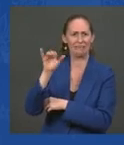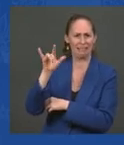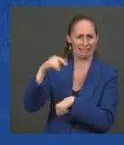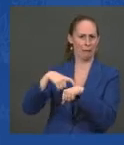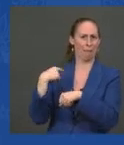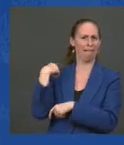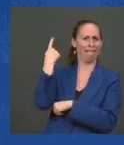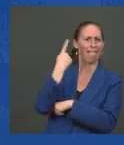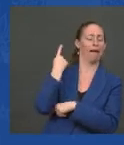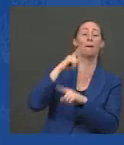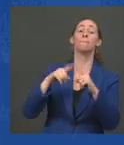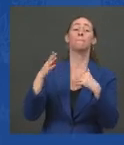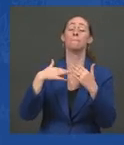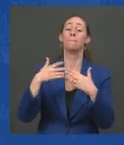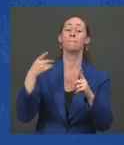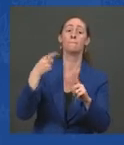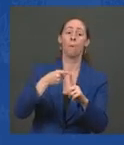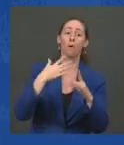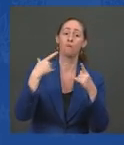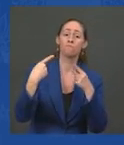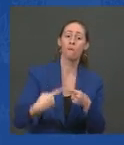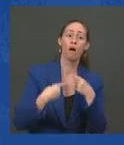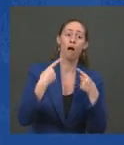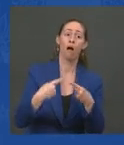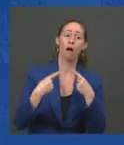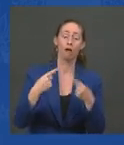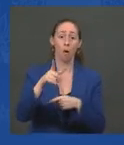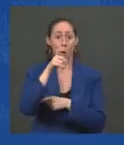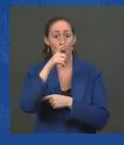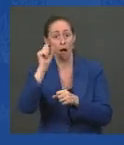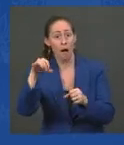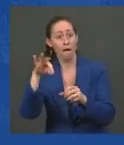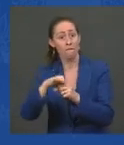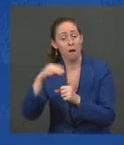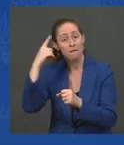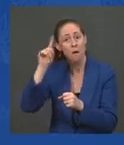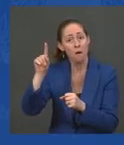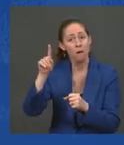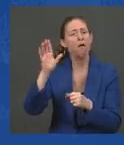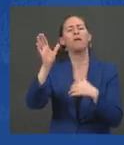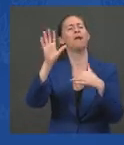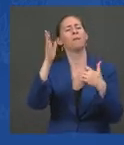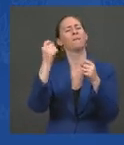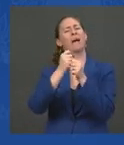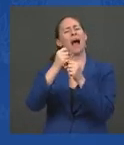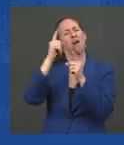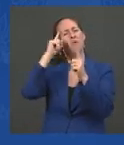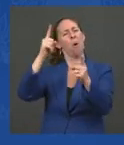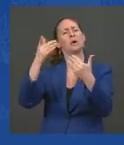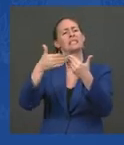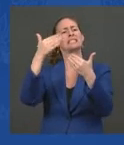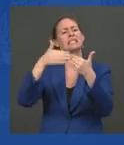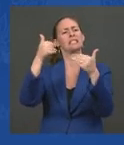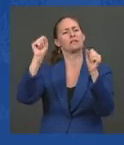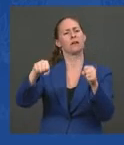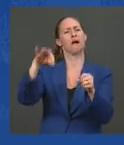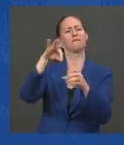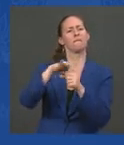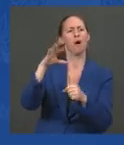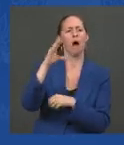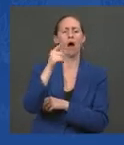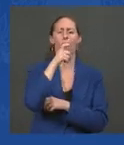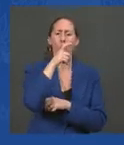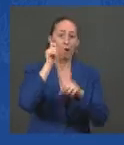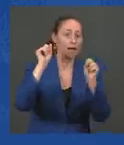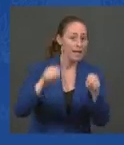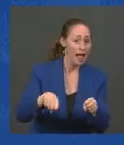vote or making it easier for eligible people to vote. It's about who gets to count the votes, whether they should count